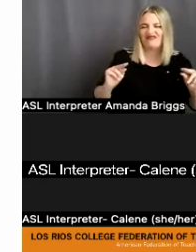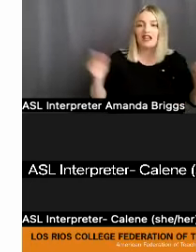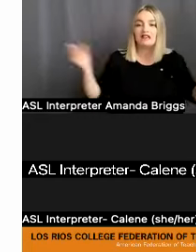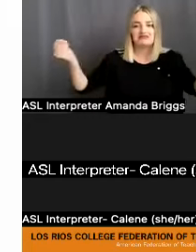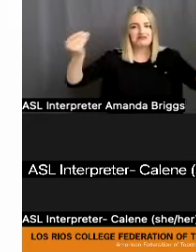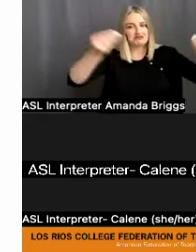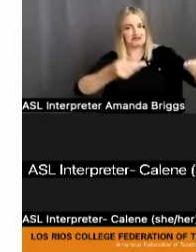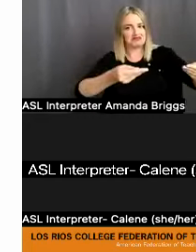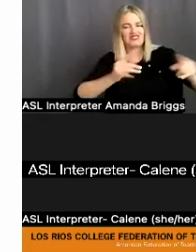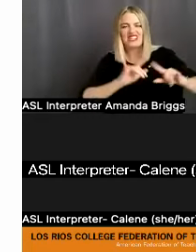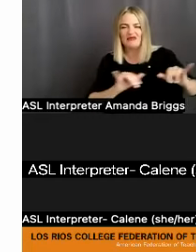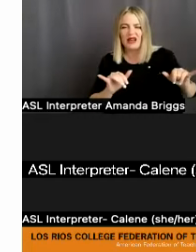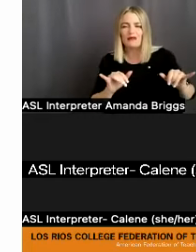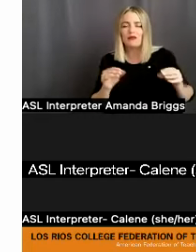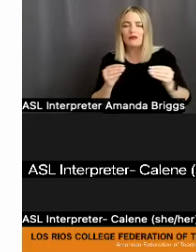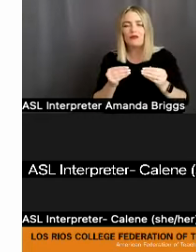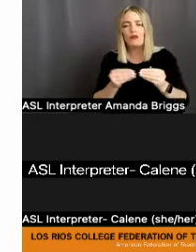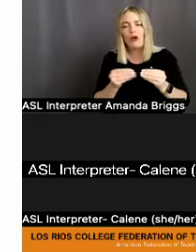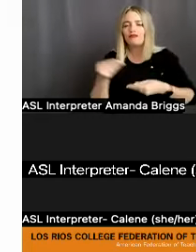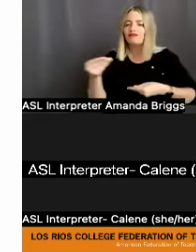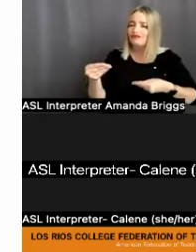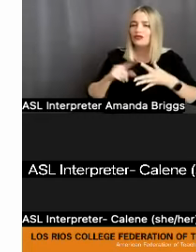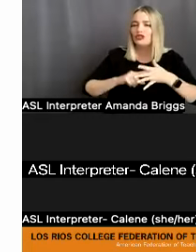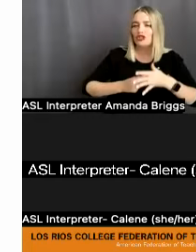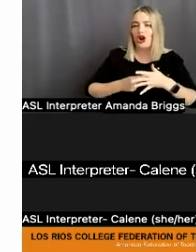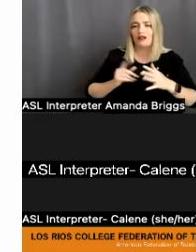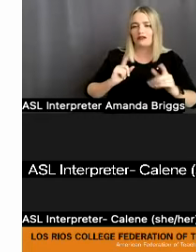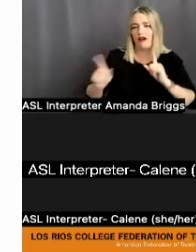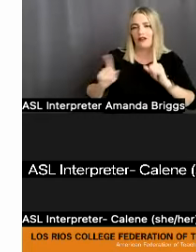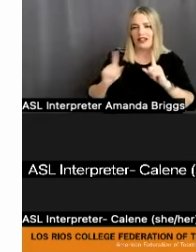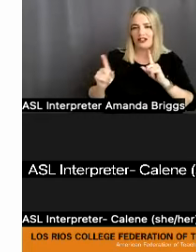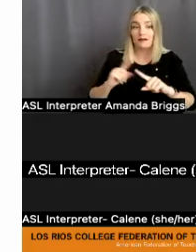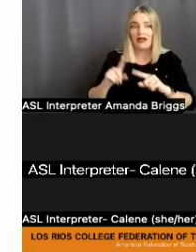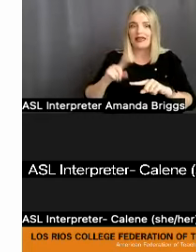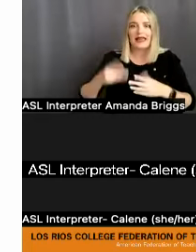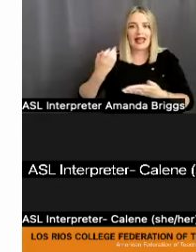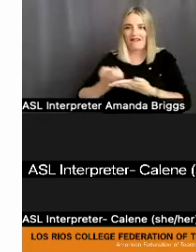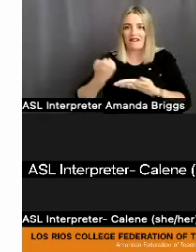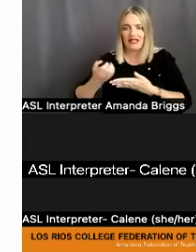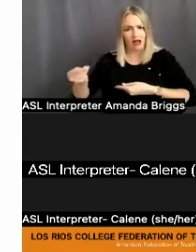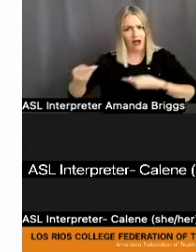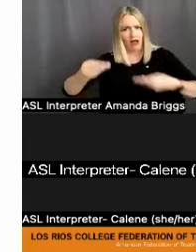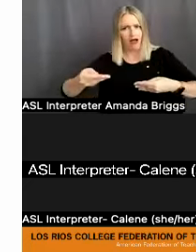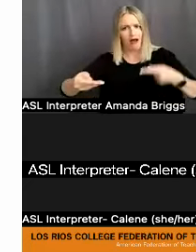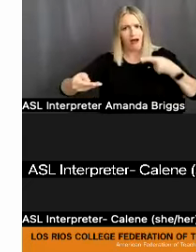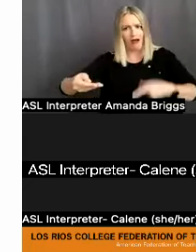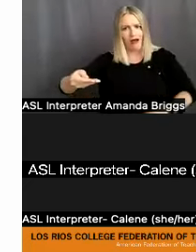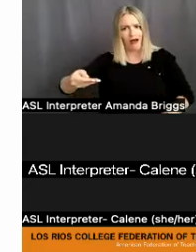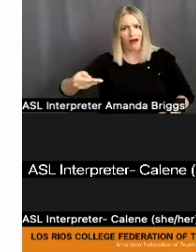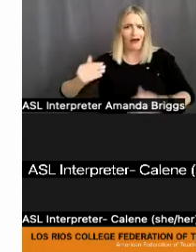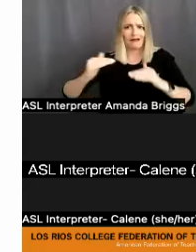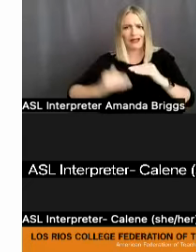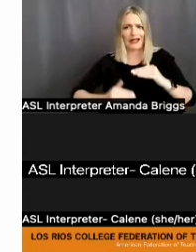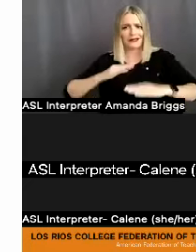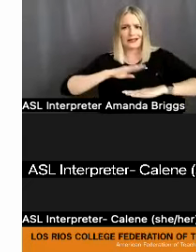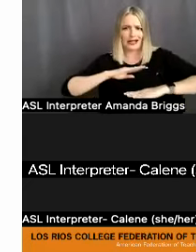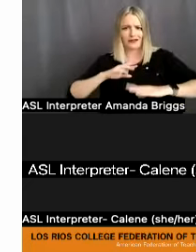meant to be used as a conversation piece, but it cannot be used as evidence of a less than satisfactory